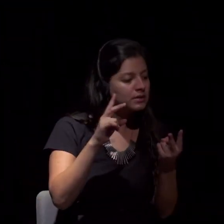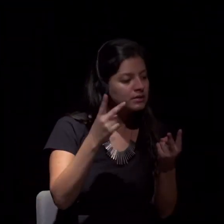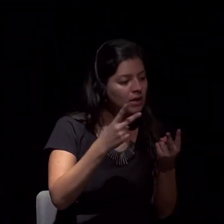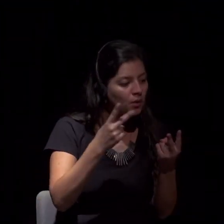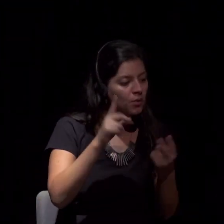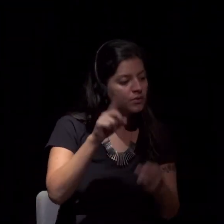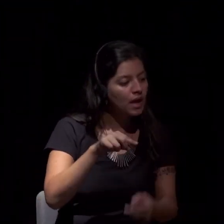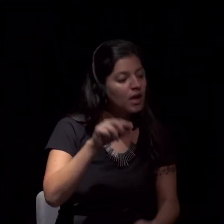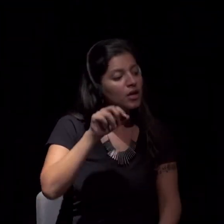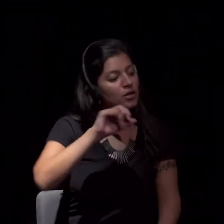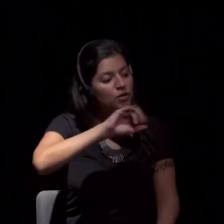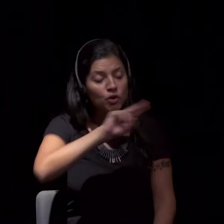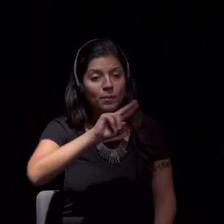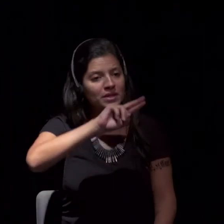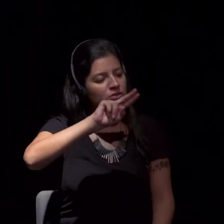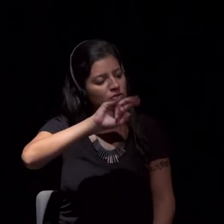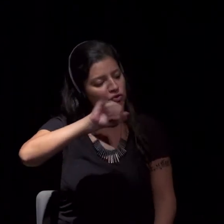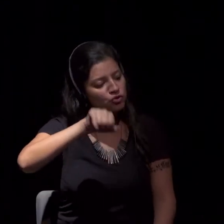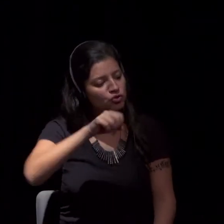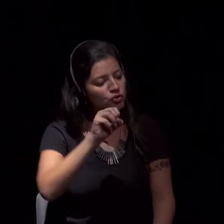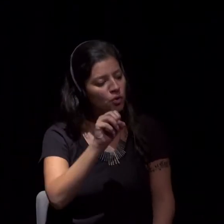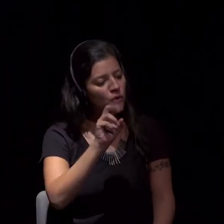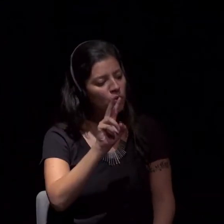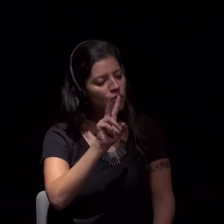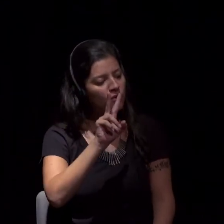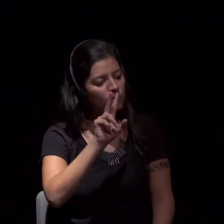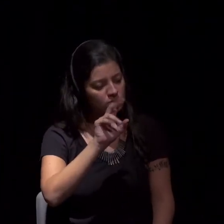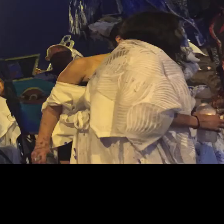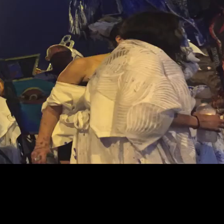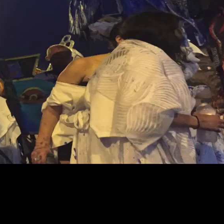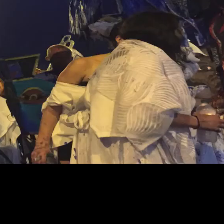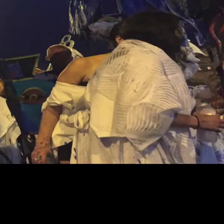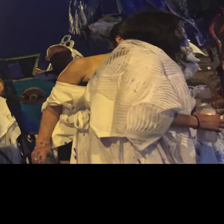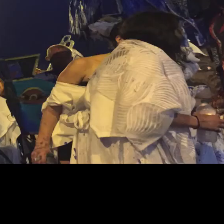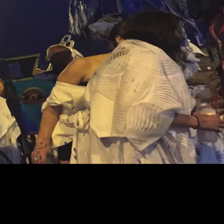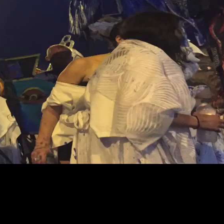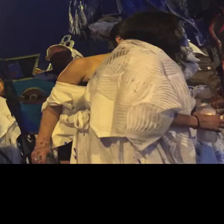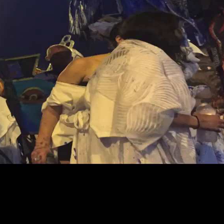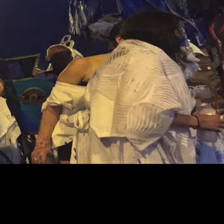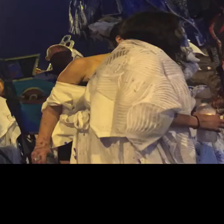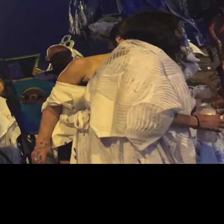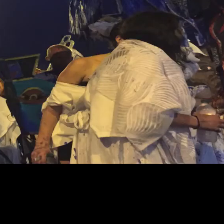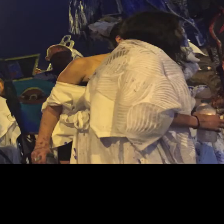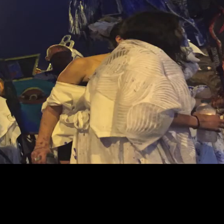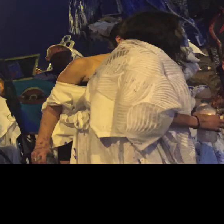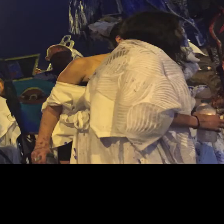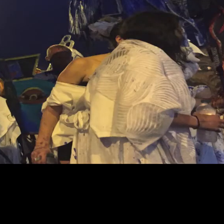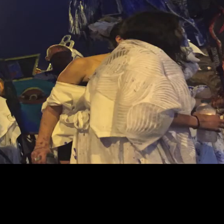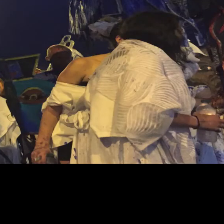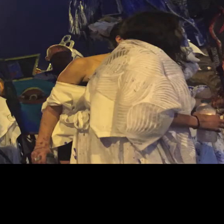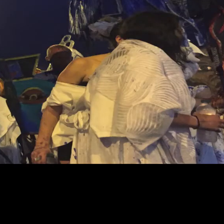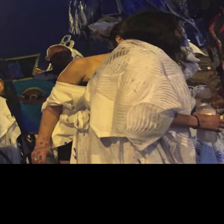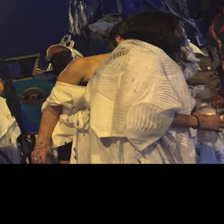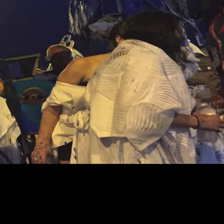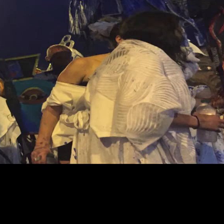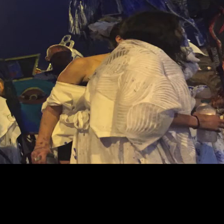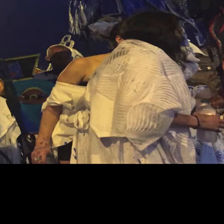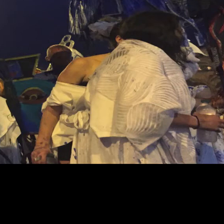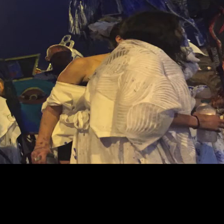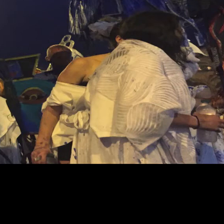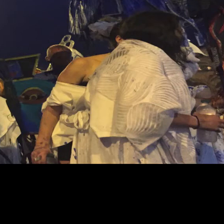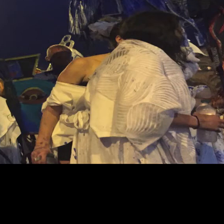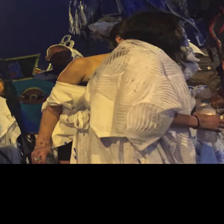itself, including with Tony Hall, the theater practitioner behind this particular mass band, as it would be called in